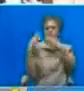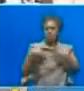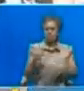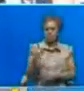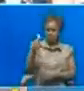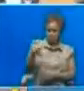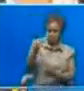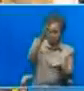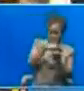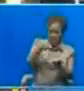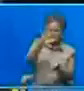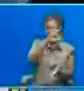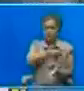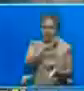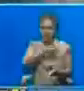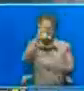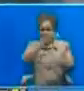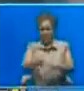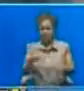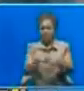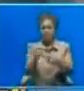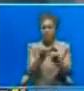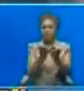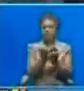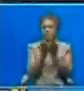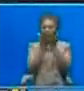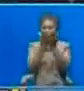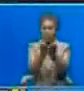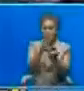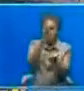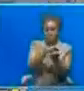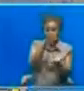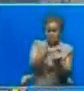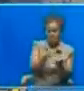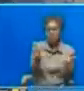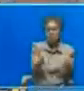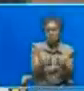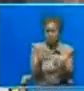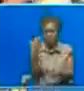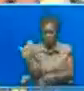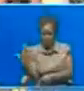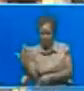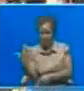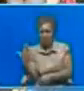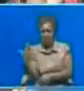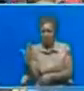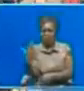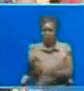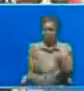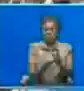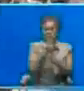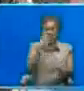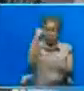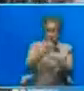will trickle down to them as manufacturers and service providers review the prices of their goods downwards in respect to lower production and